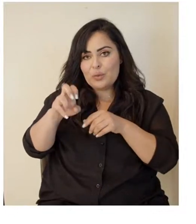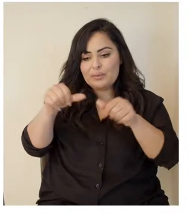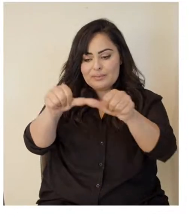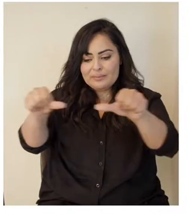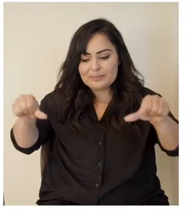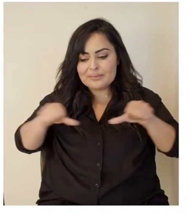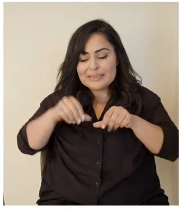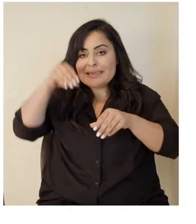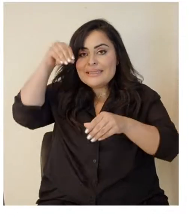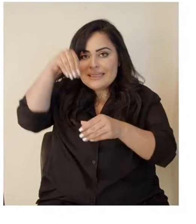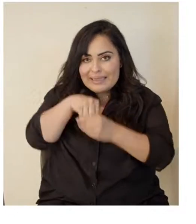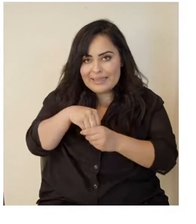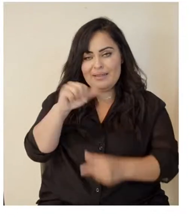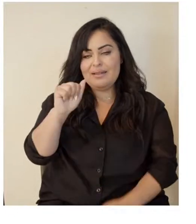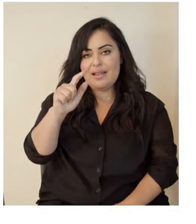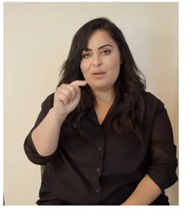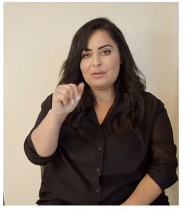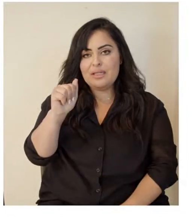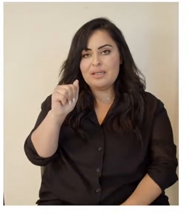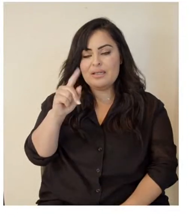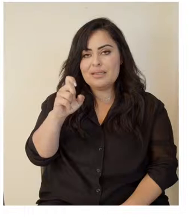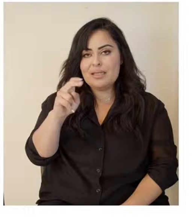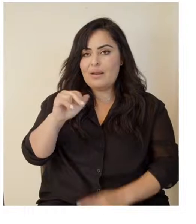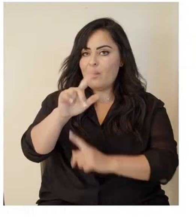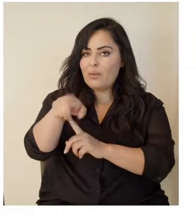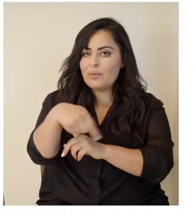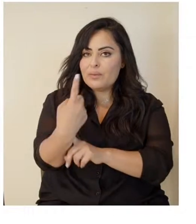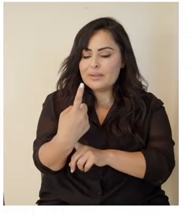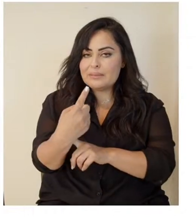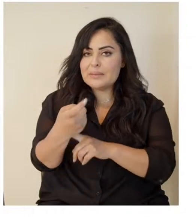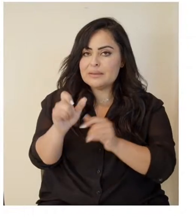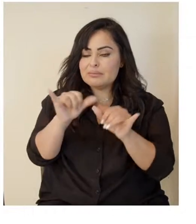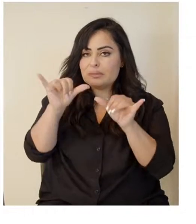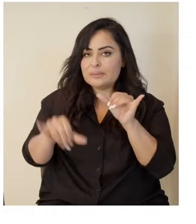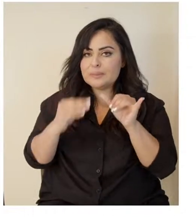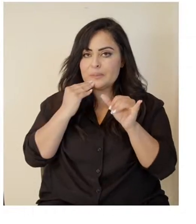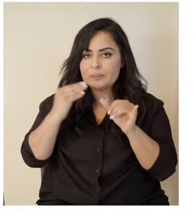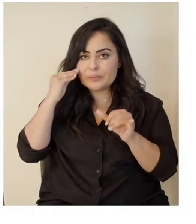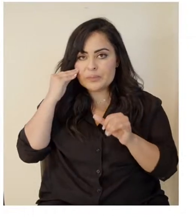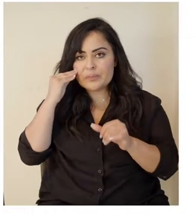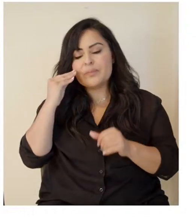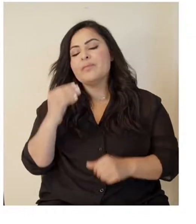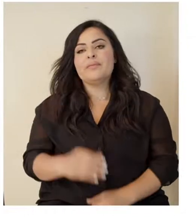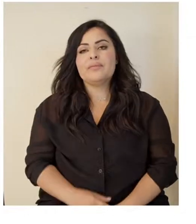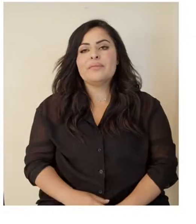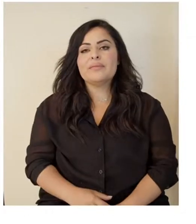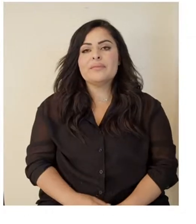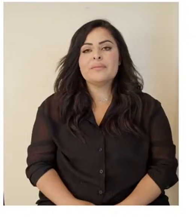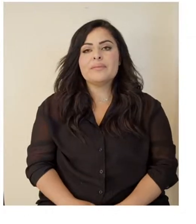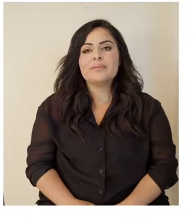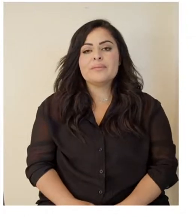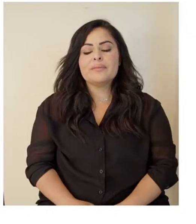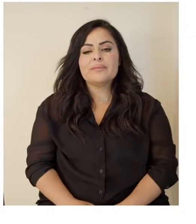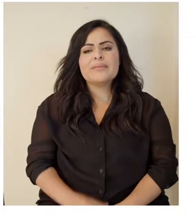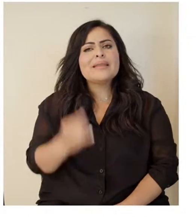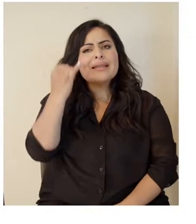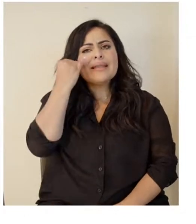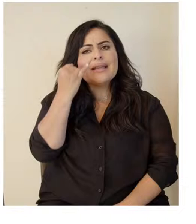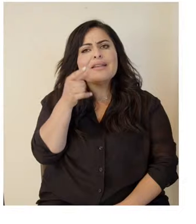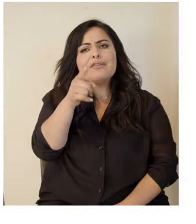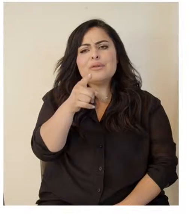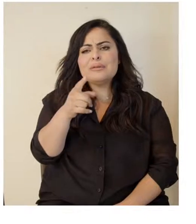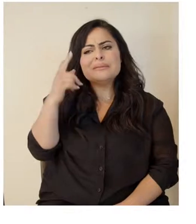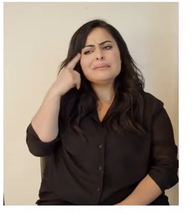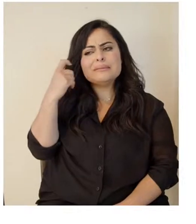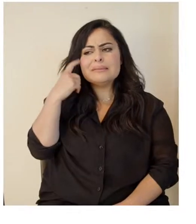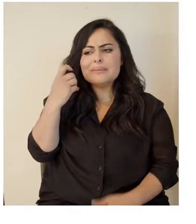Altadena. If you want to find out how to, you want to know how, learn if your residence is in